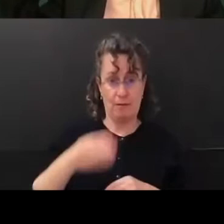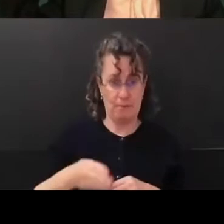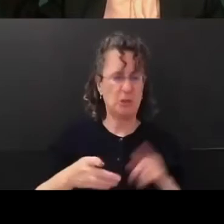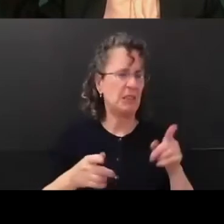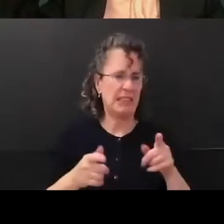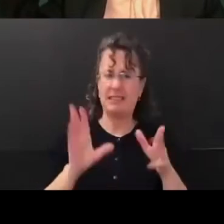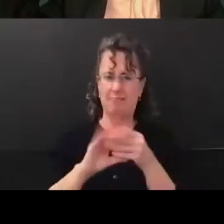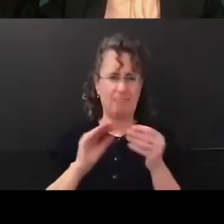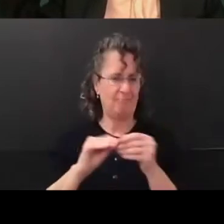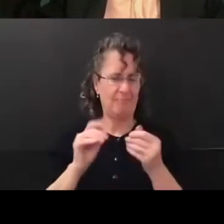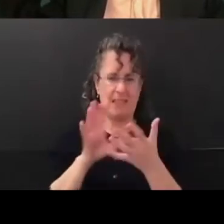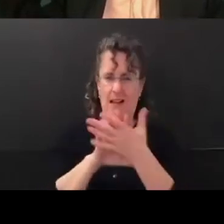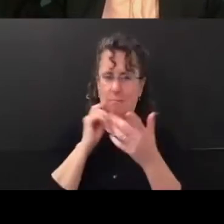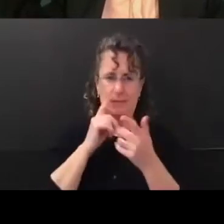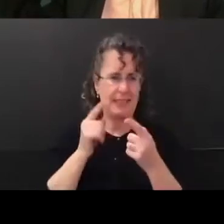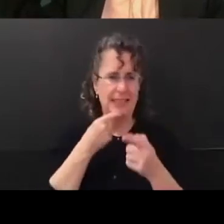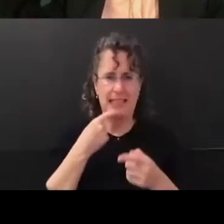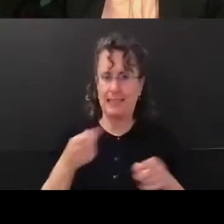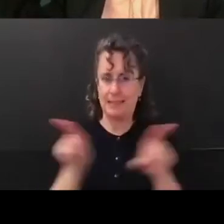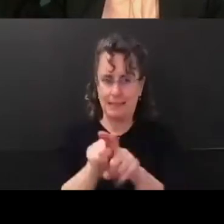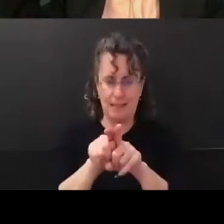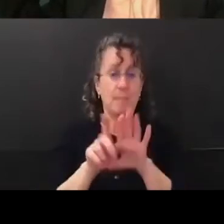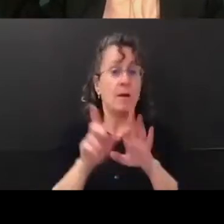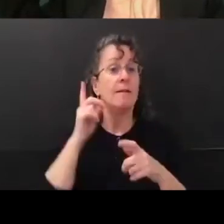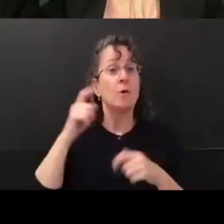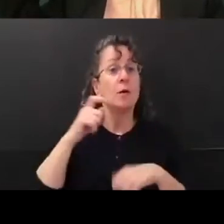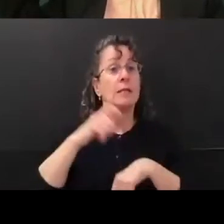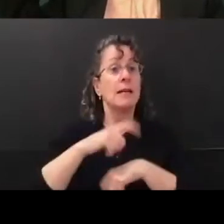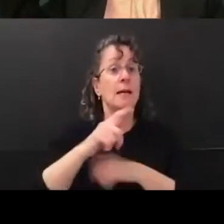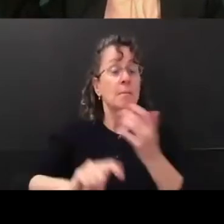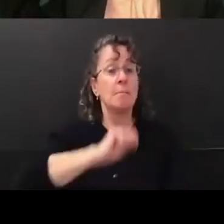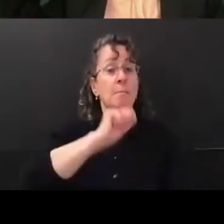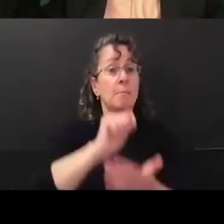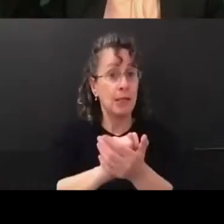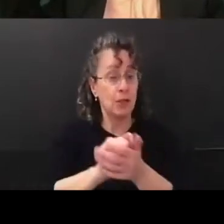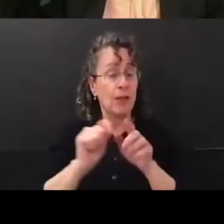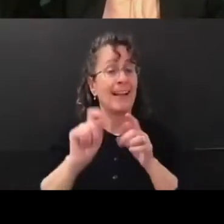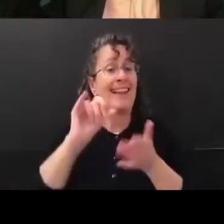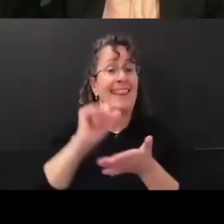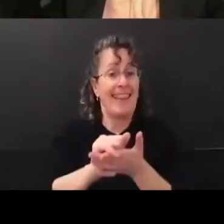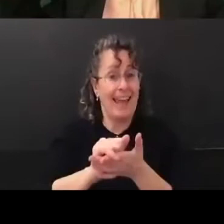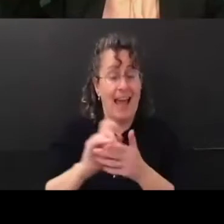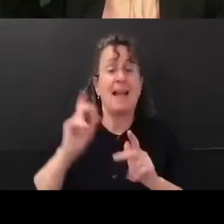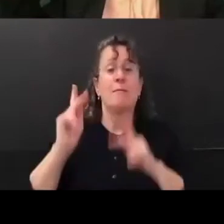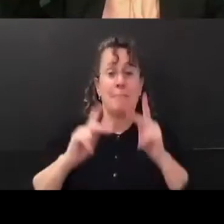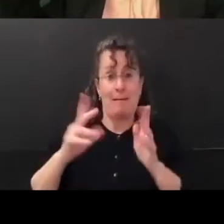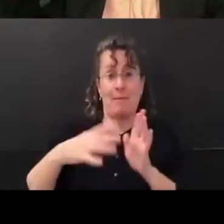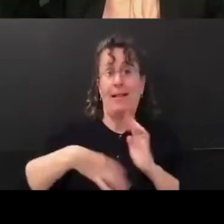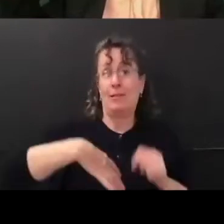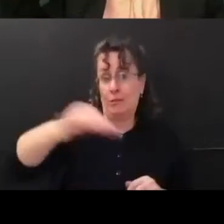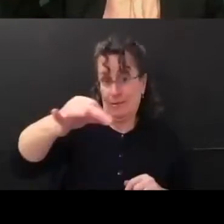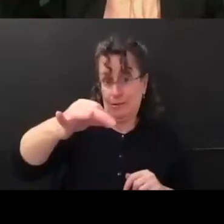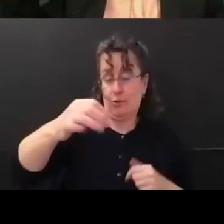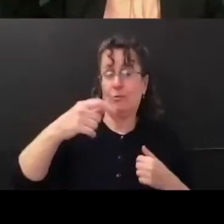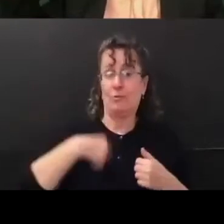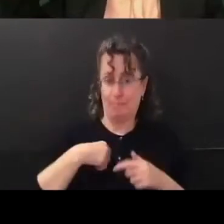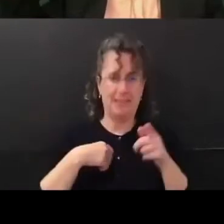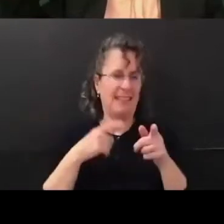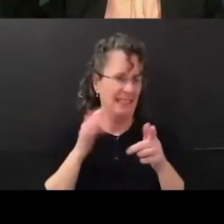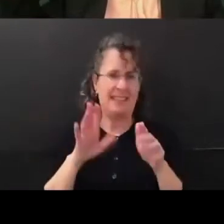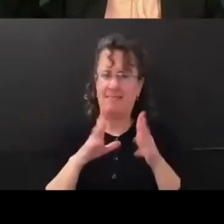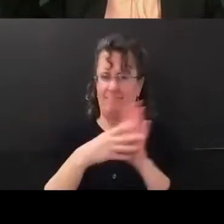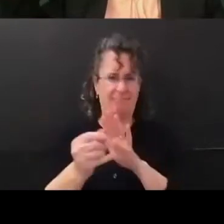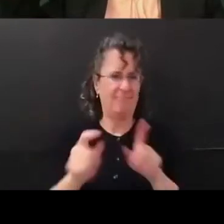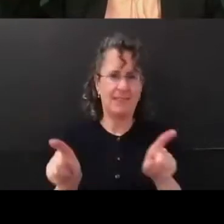Brattleboro for the period for the period to which I have been elected, to which I have been